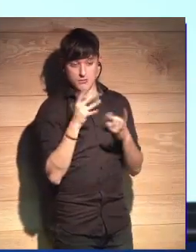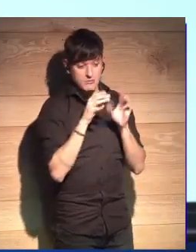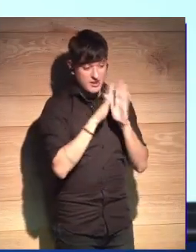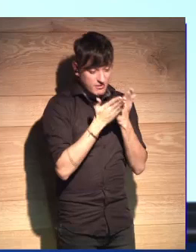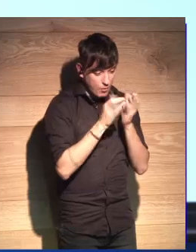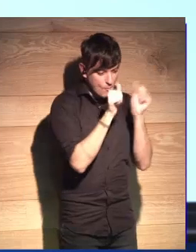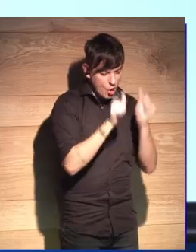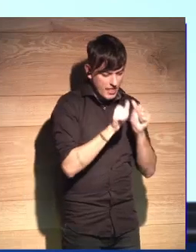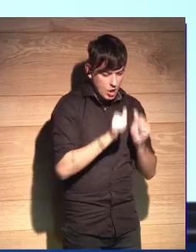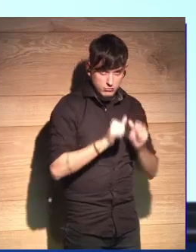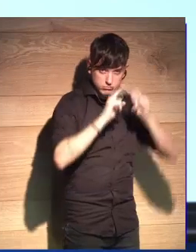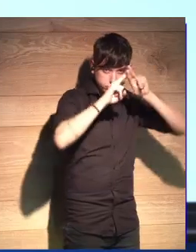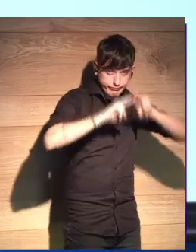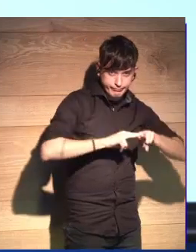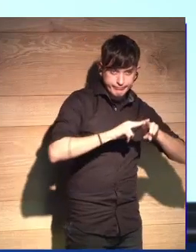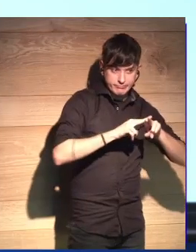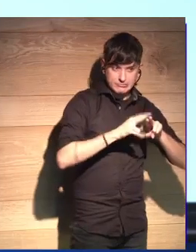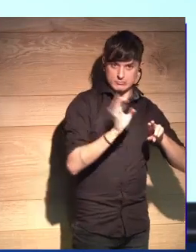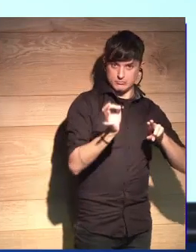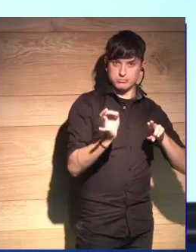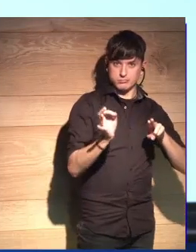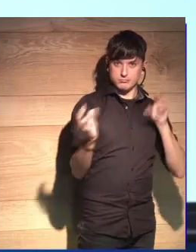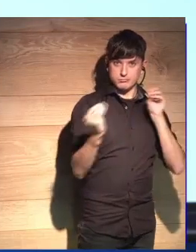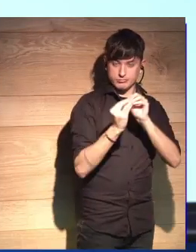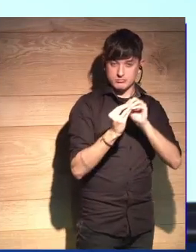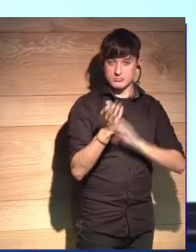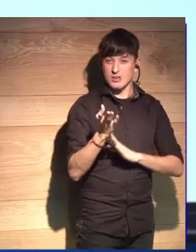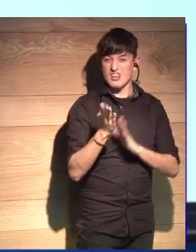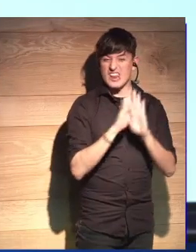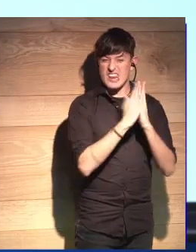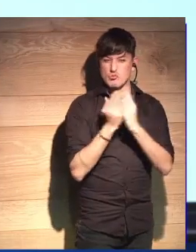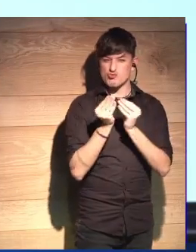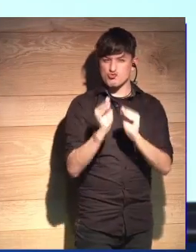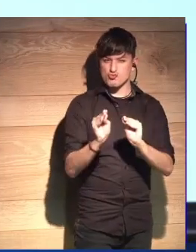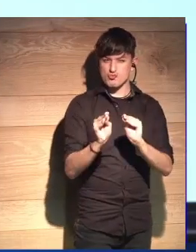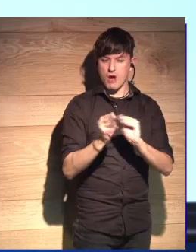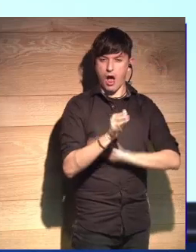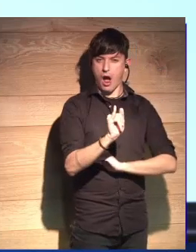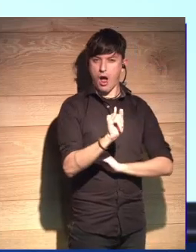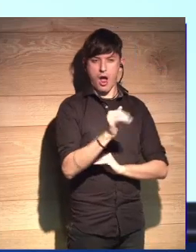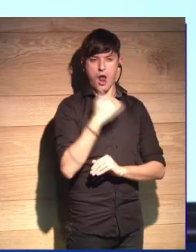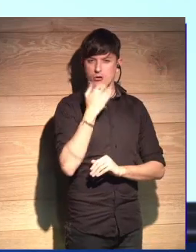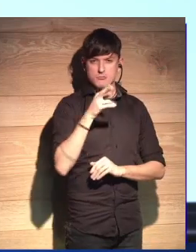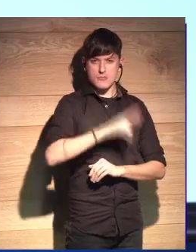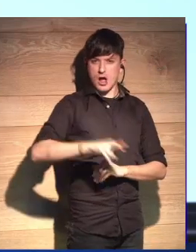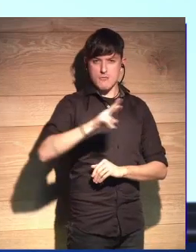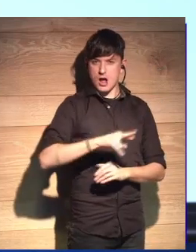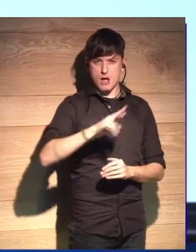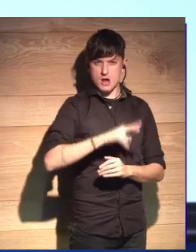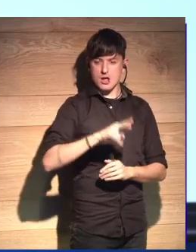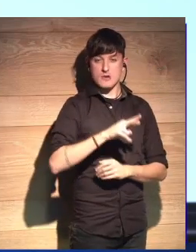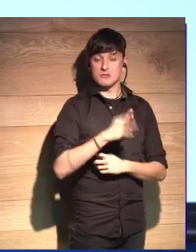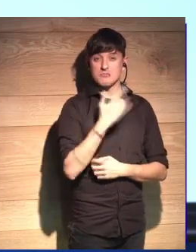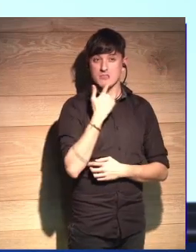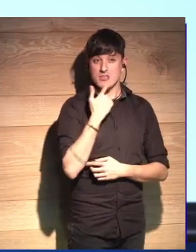the models that he analyzes in his book make it very clear. In his books, there is something which is constant.